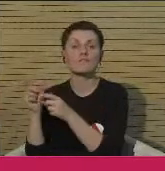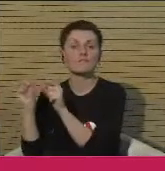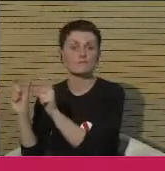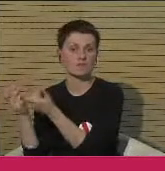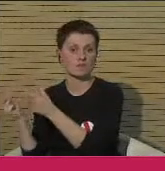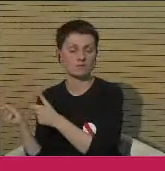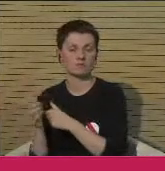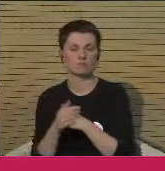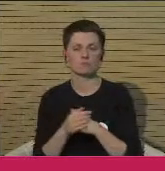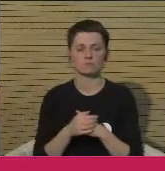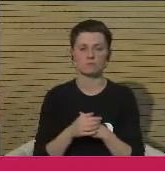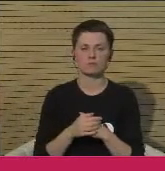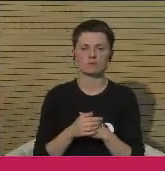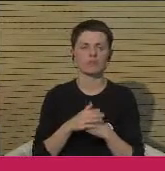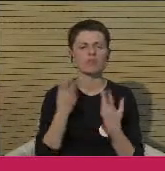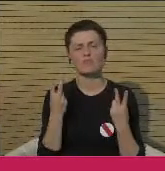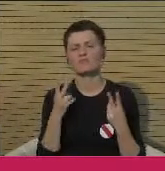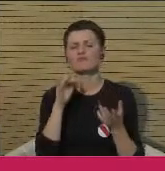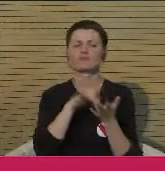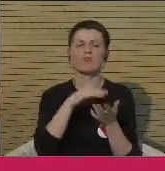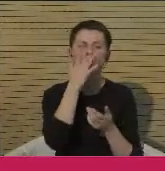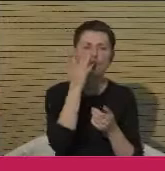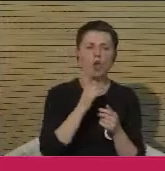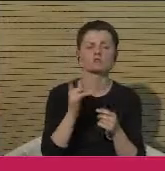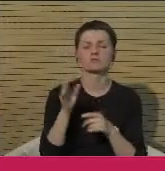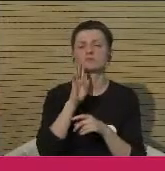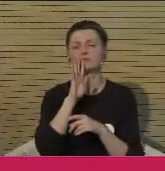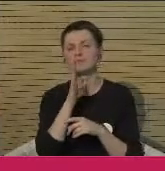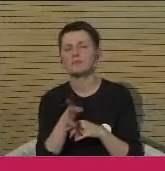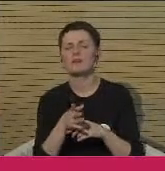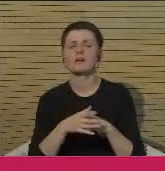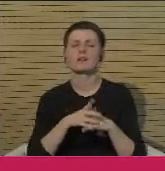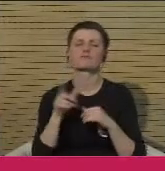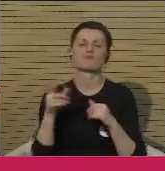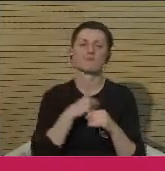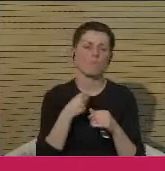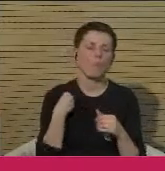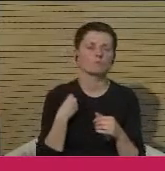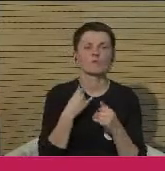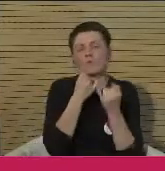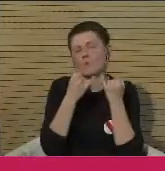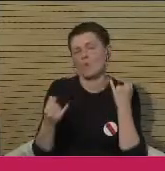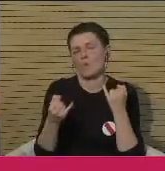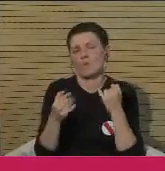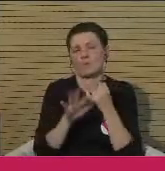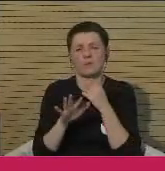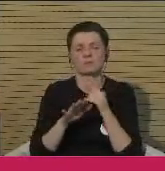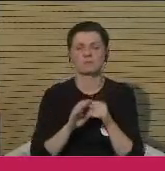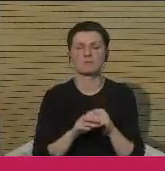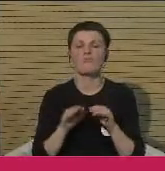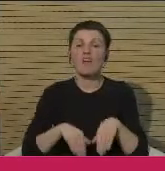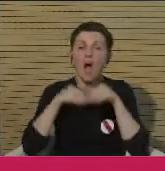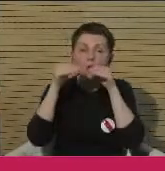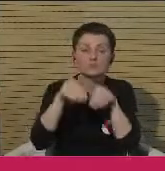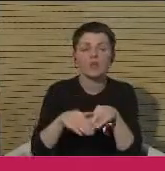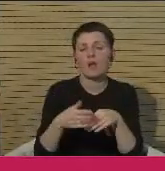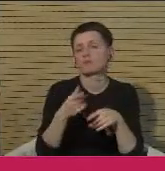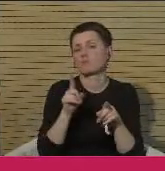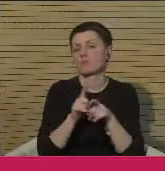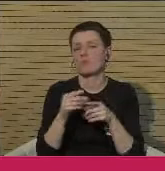couldn't really confront it with what was happening in the world, regardless of whether this is Poland,